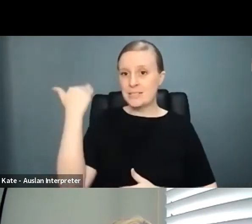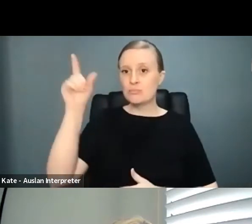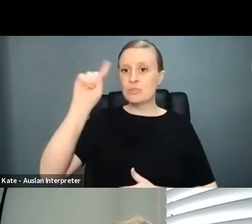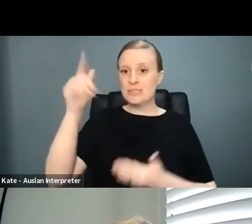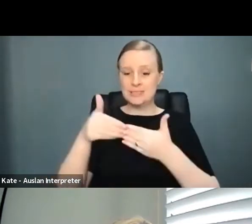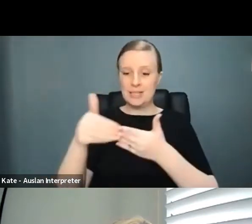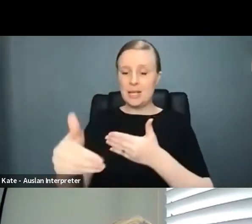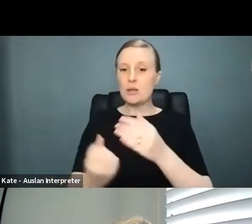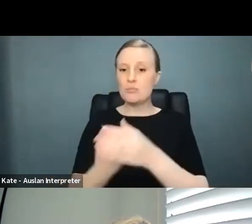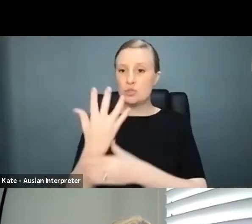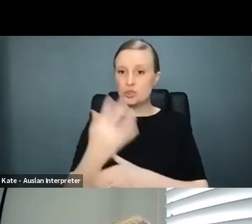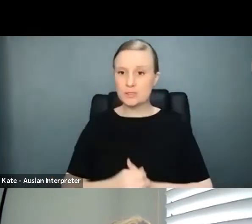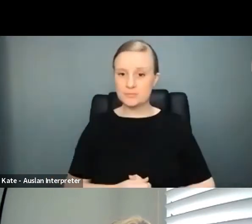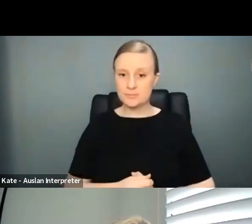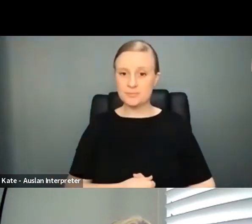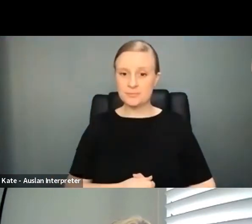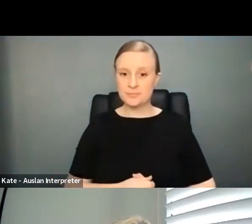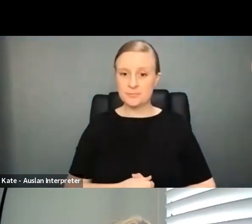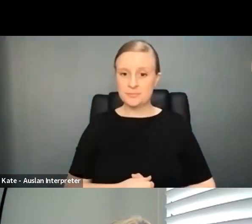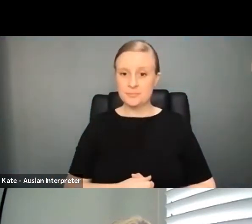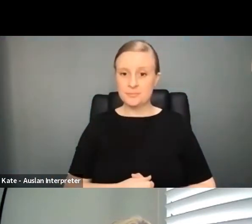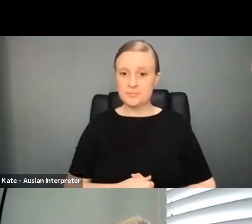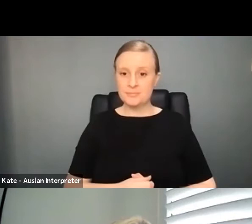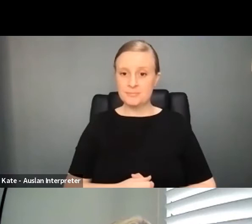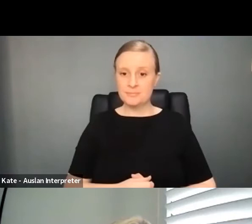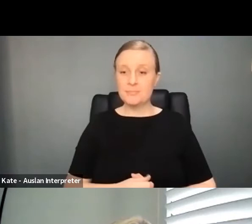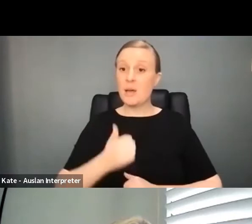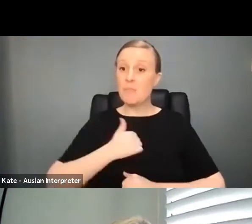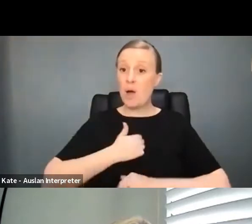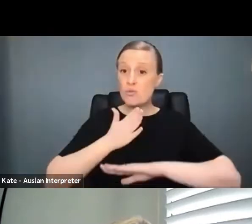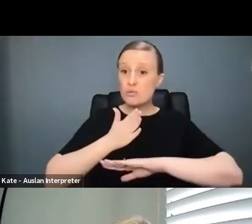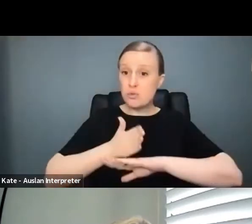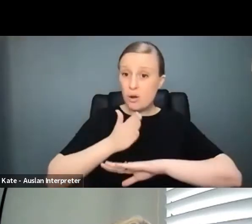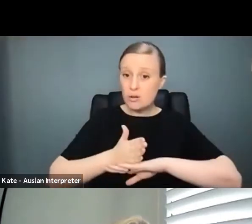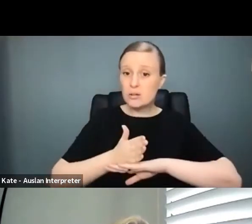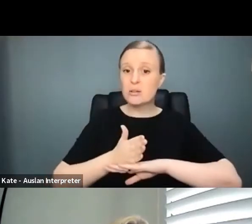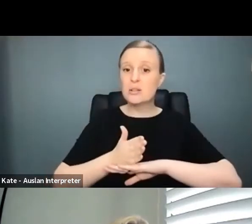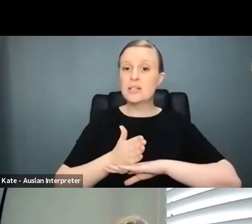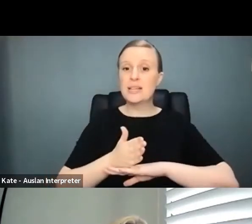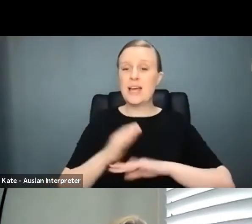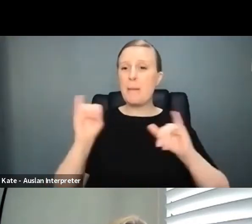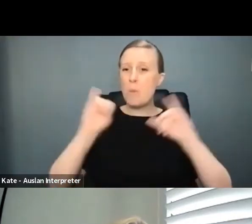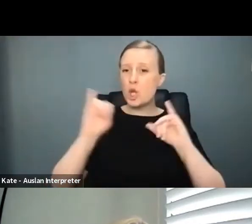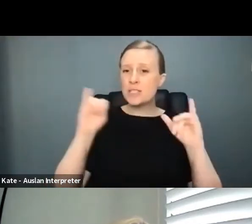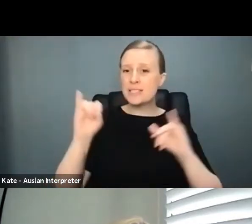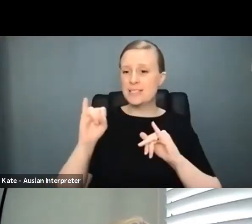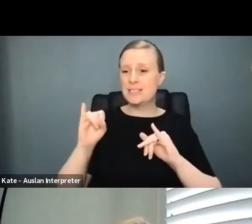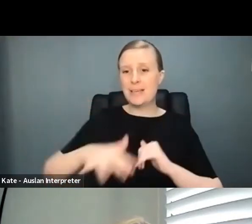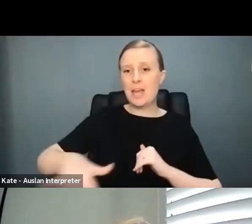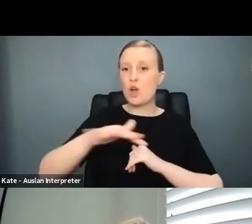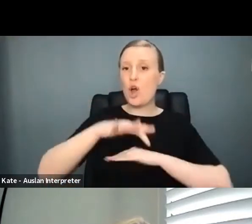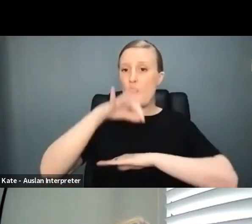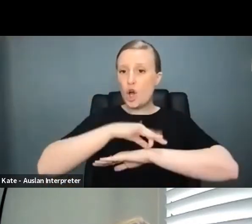emerging. My experience extends a little bit beyond my role as a clinical toxicologist and emergency physician, and that I've been the lead